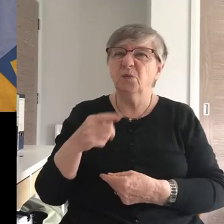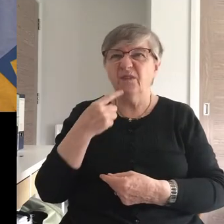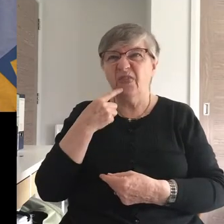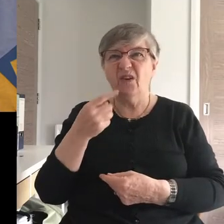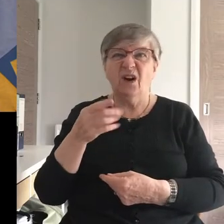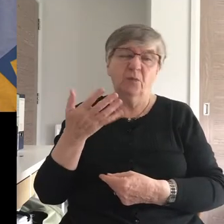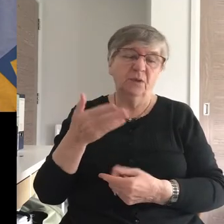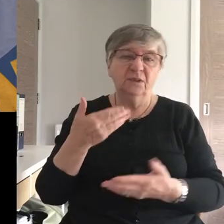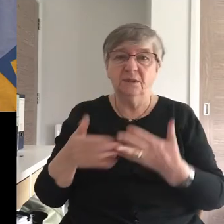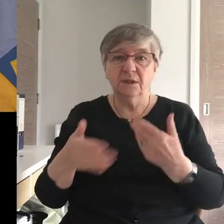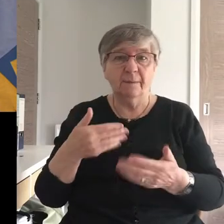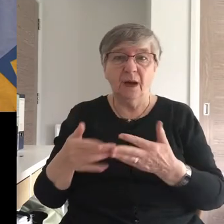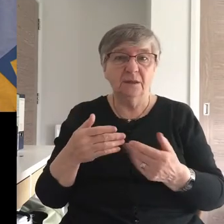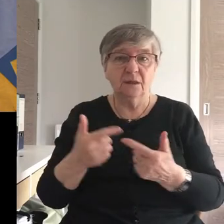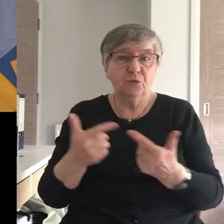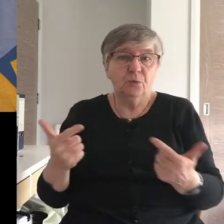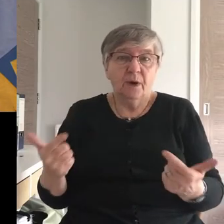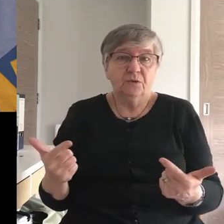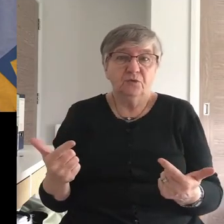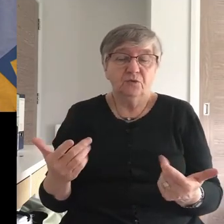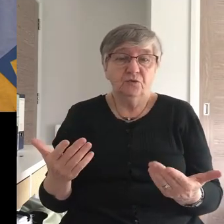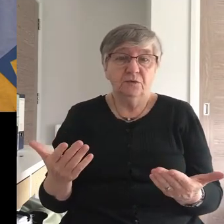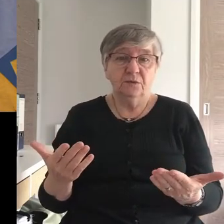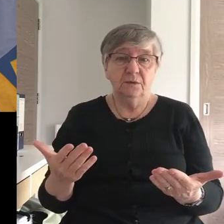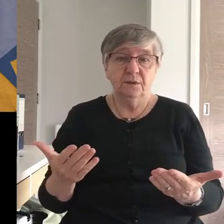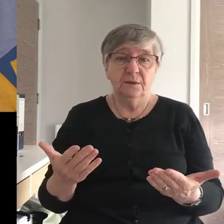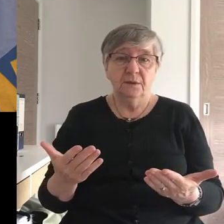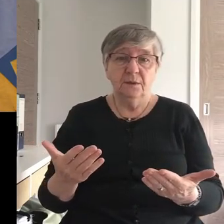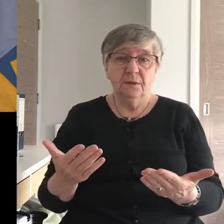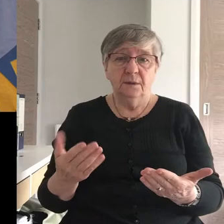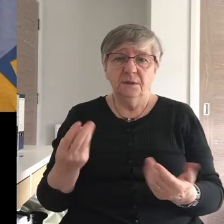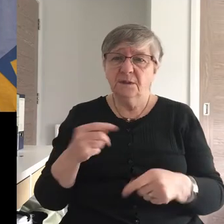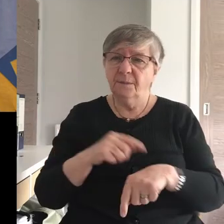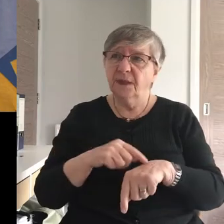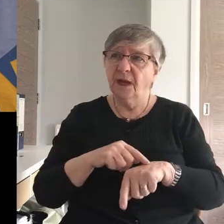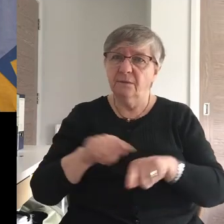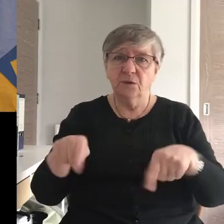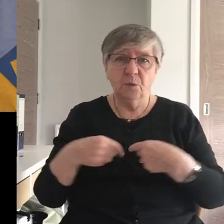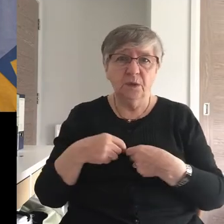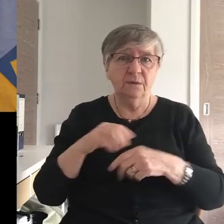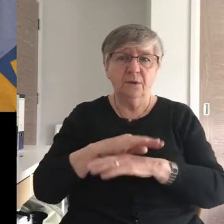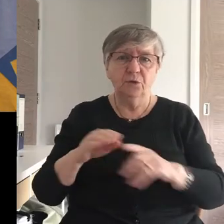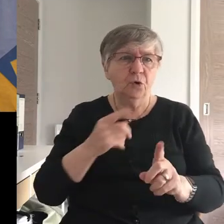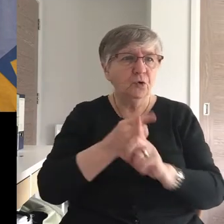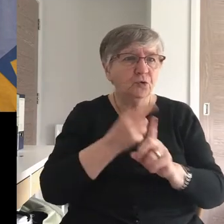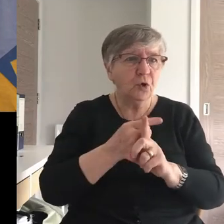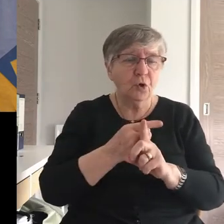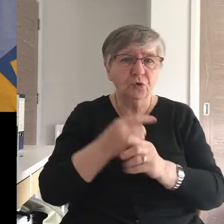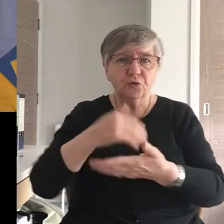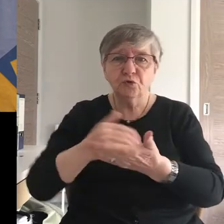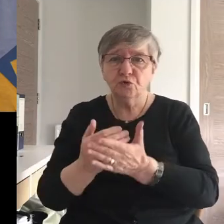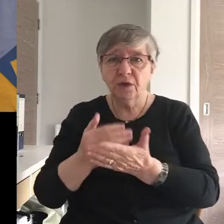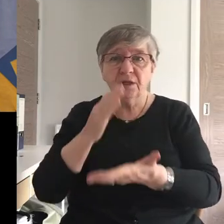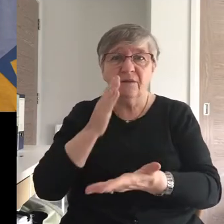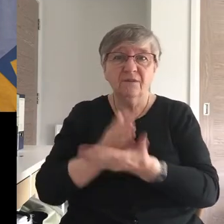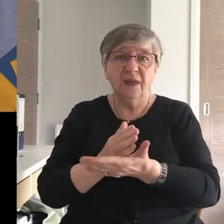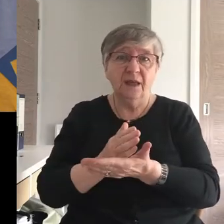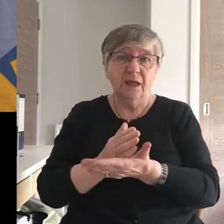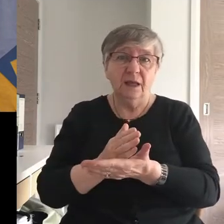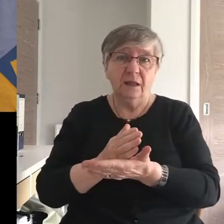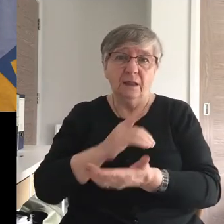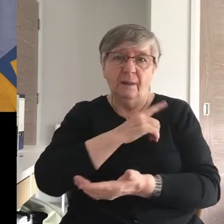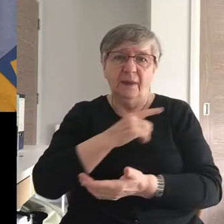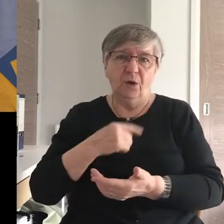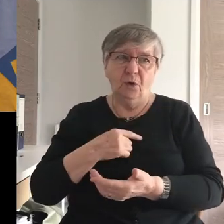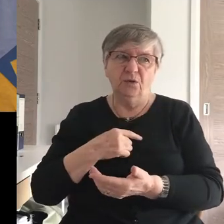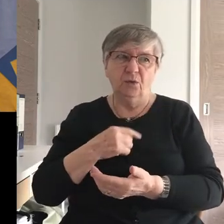it doesn't matter too much or whatever. Times when we've not spoken up and shared our faith because, well,